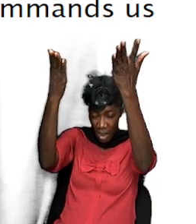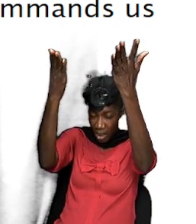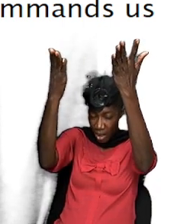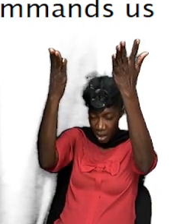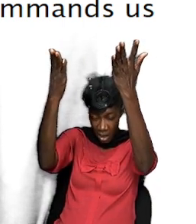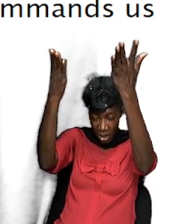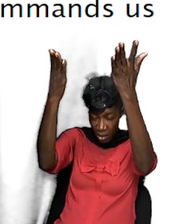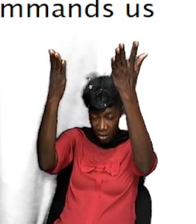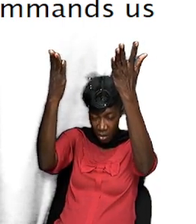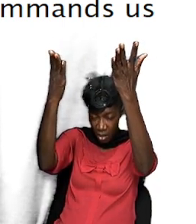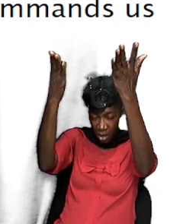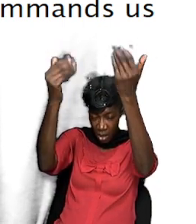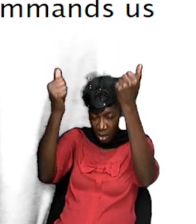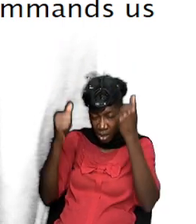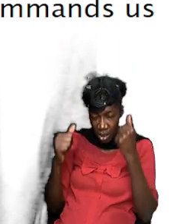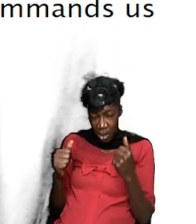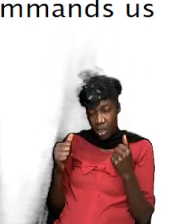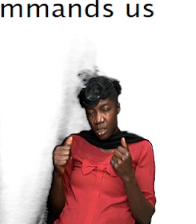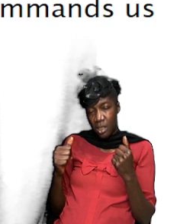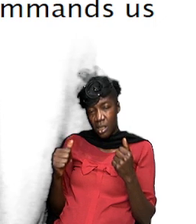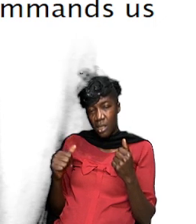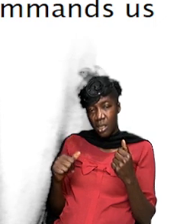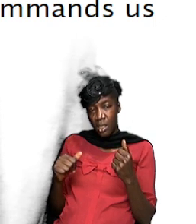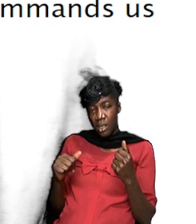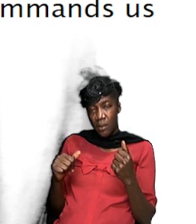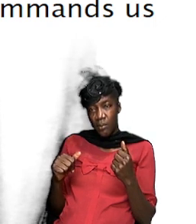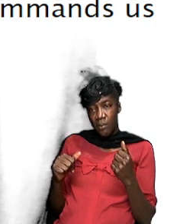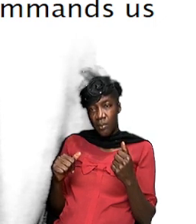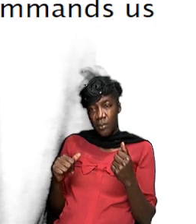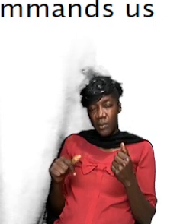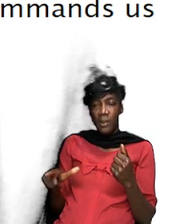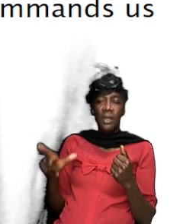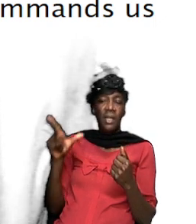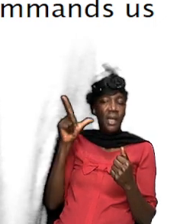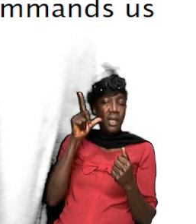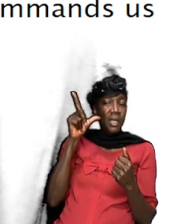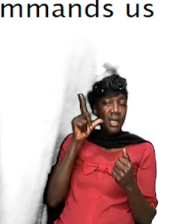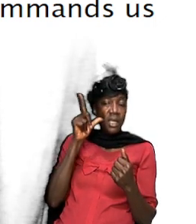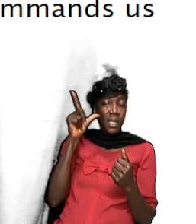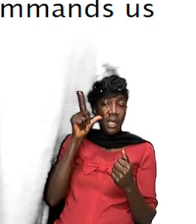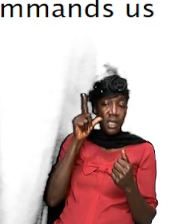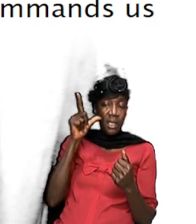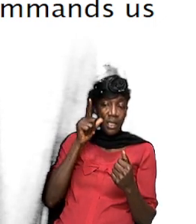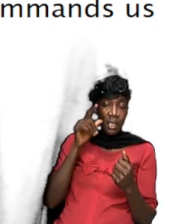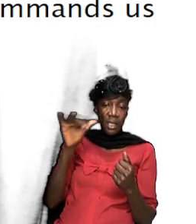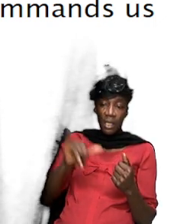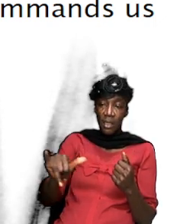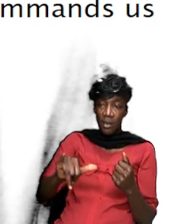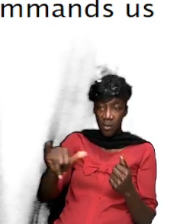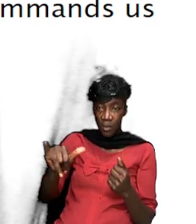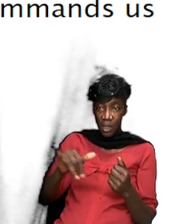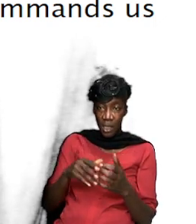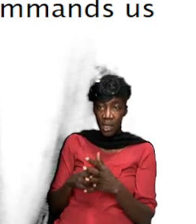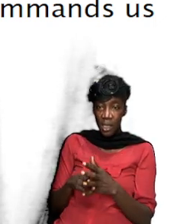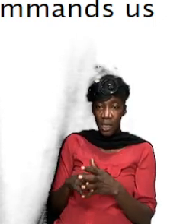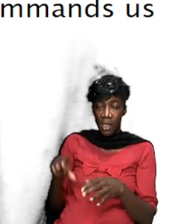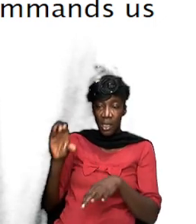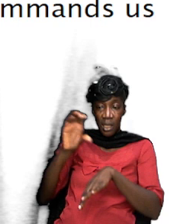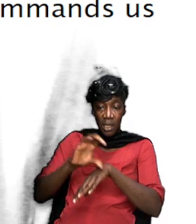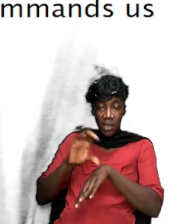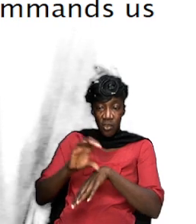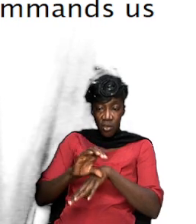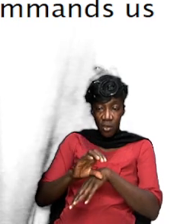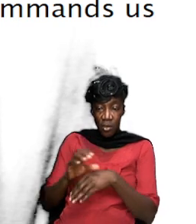And not because I say young man. Ladies too. Right? But the church must